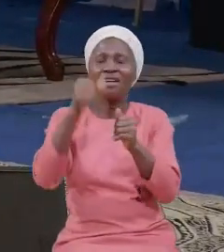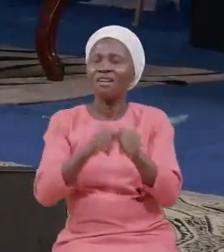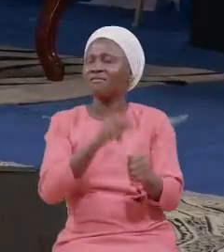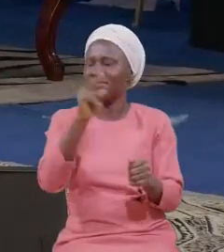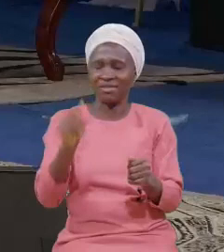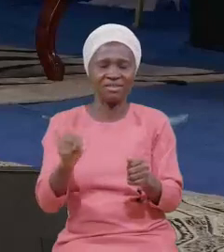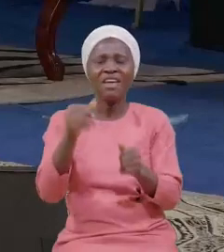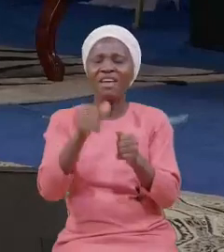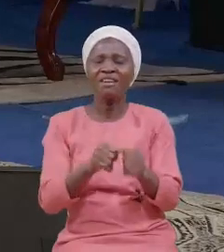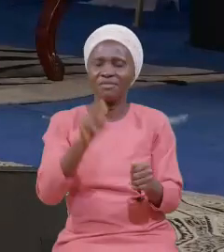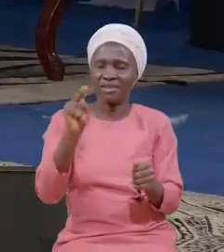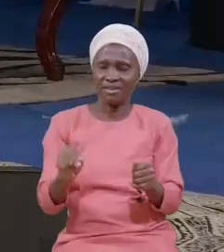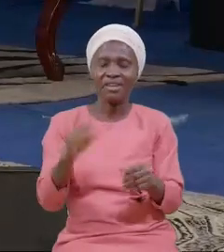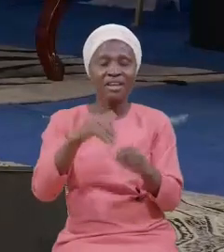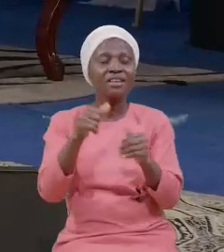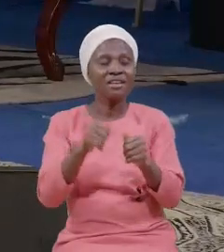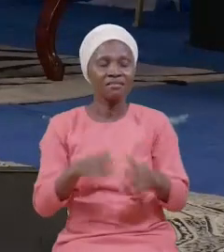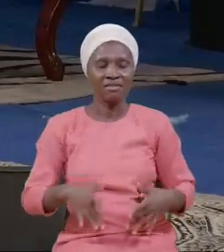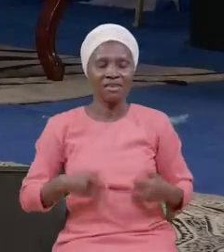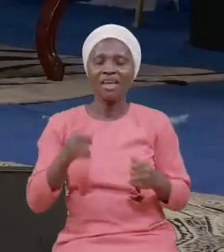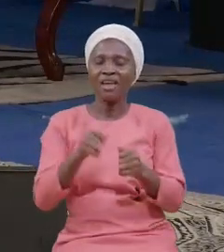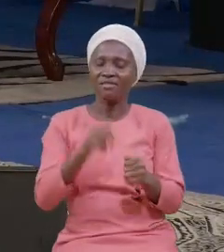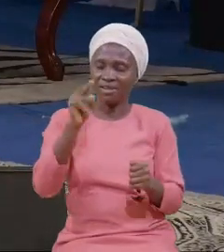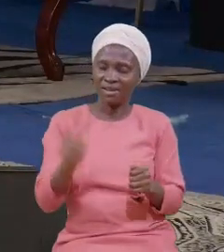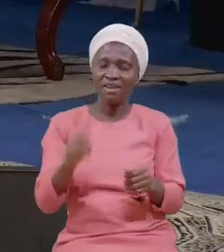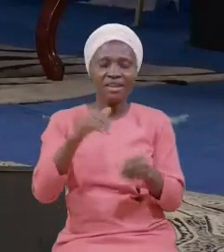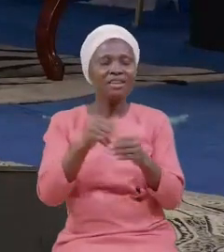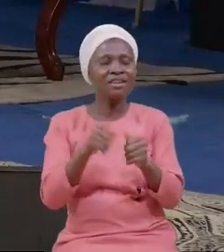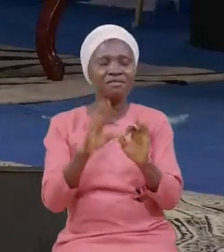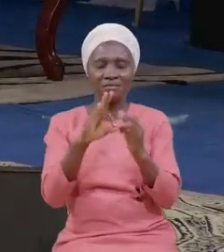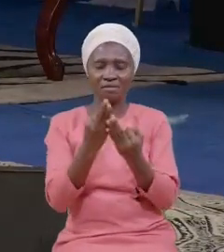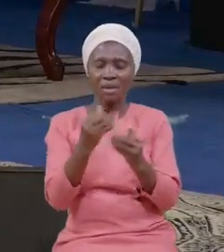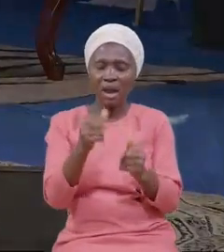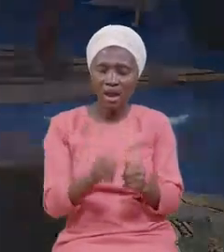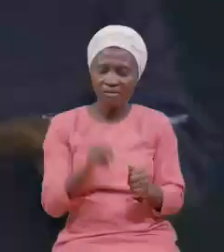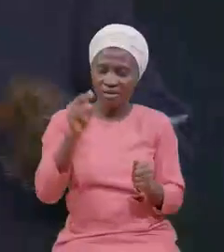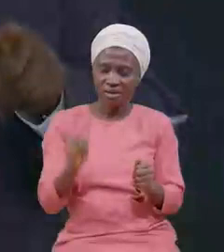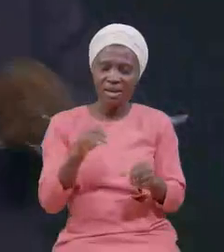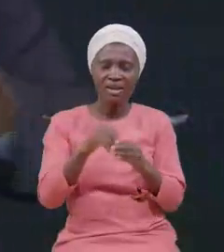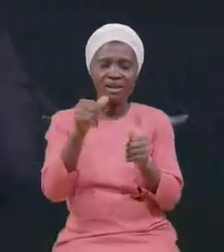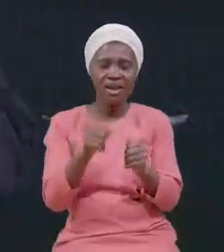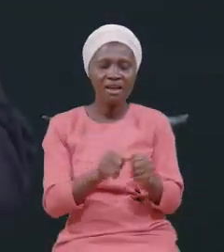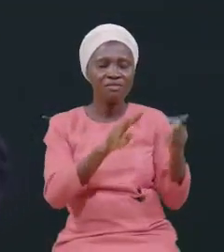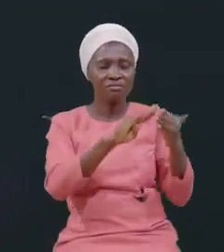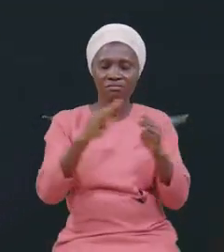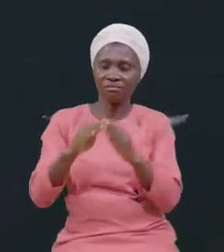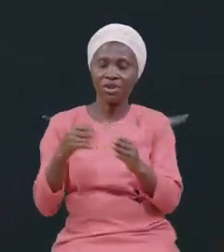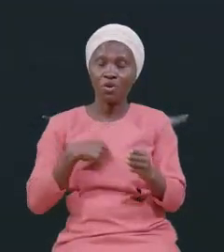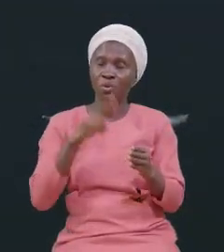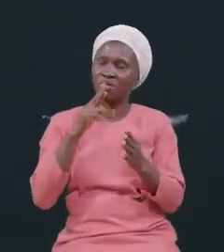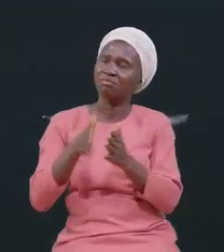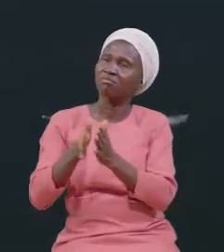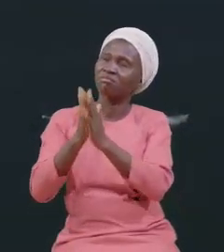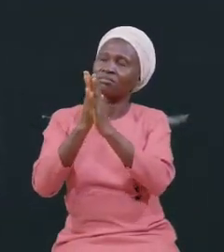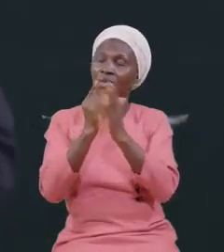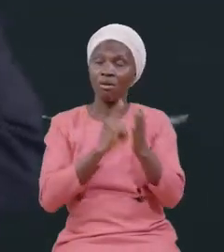every life, every need in every family, every need in every community. And we're asking, Lord, today,